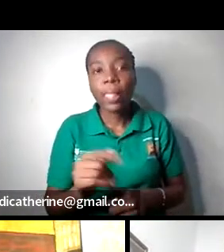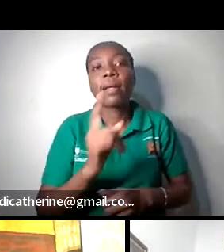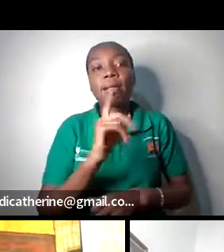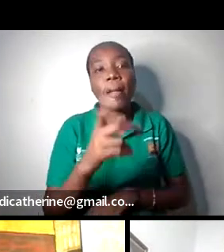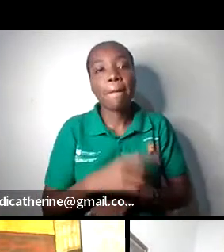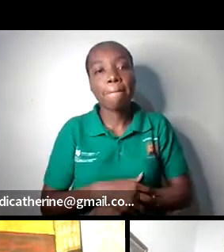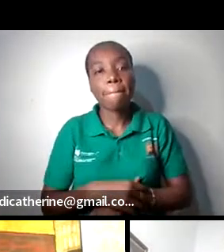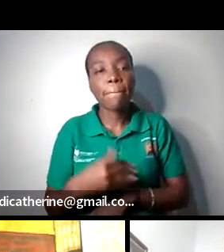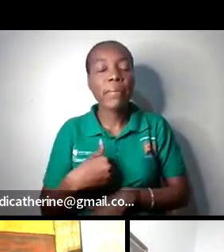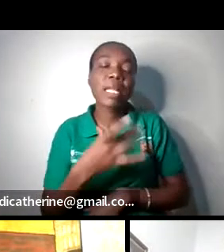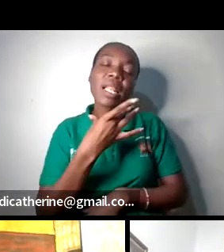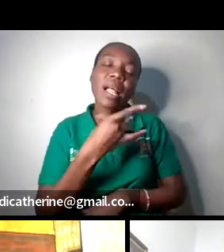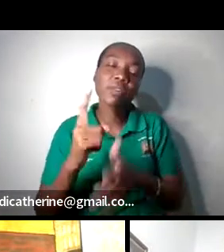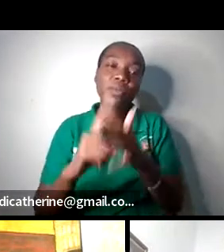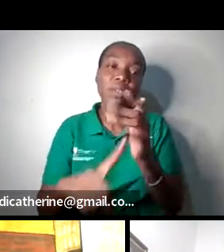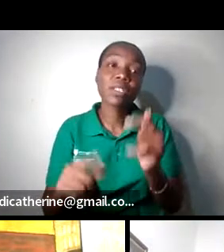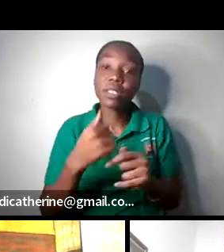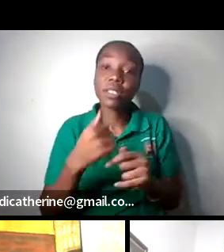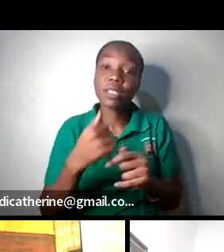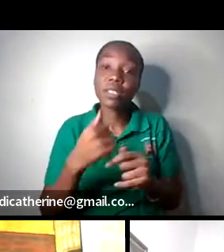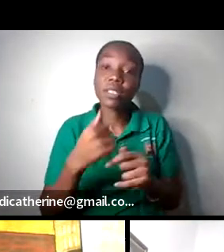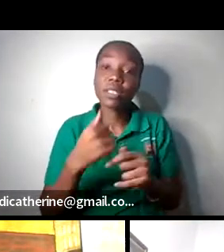what you have said, and probably